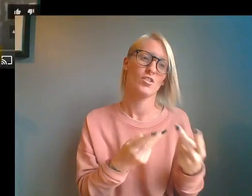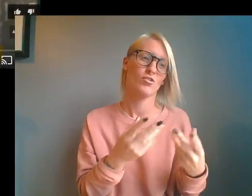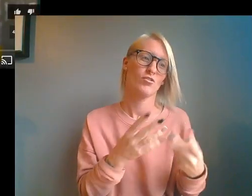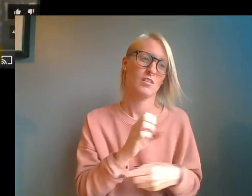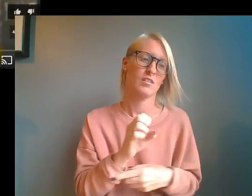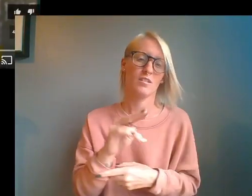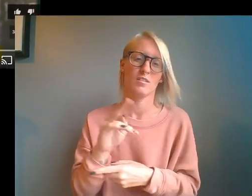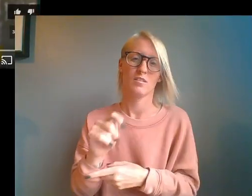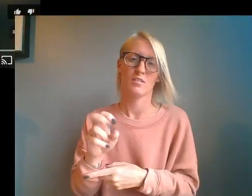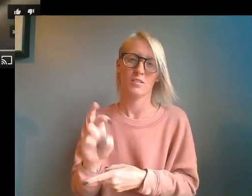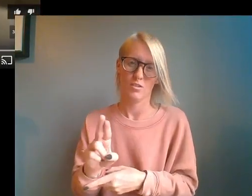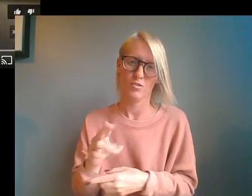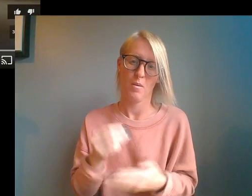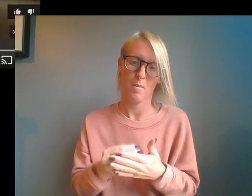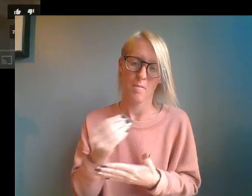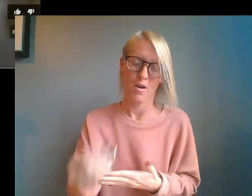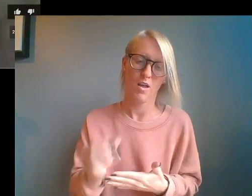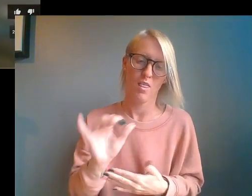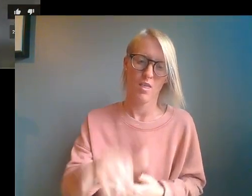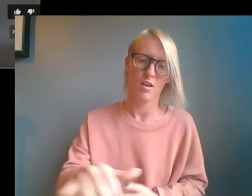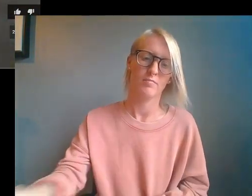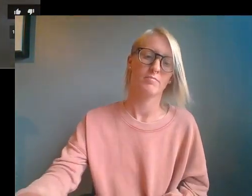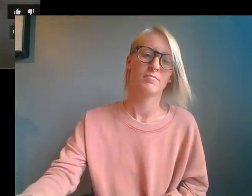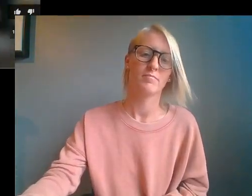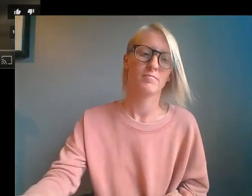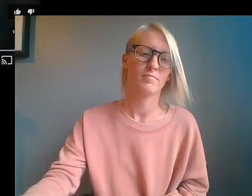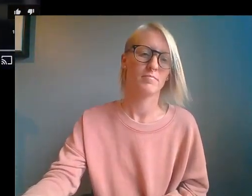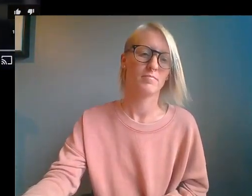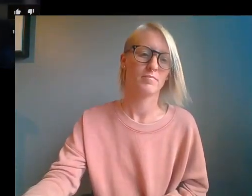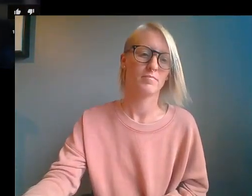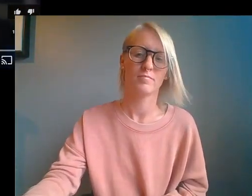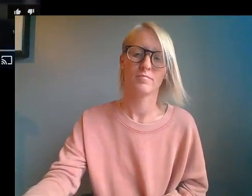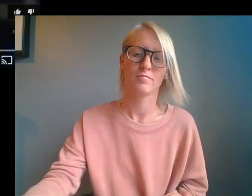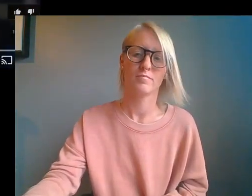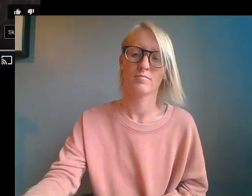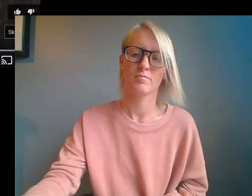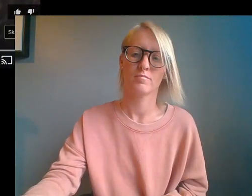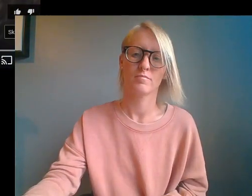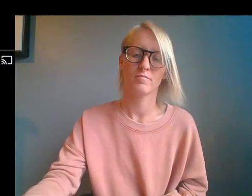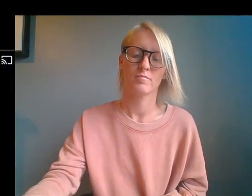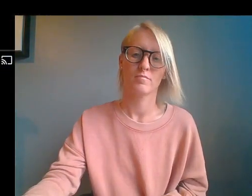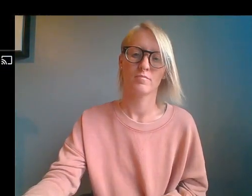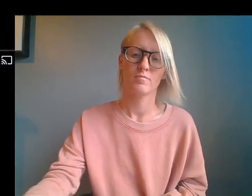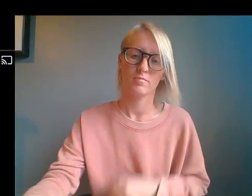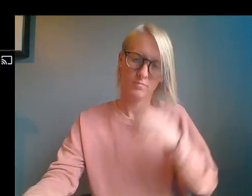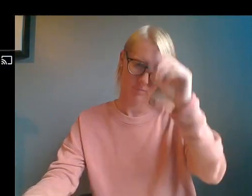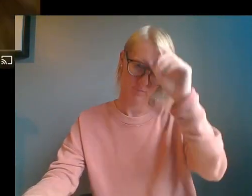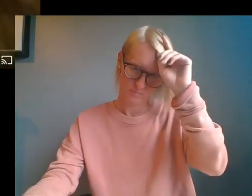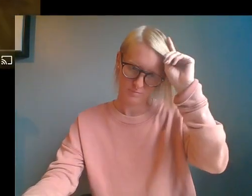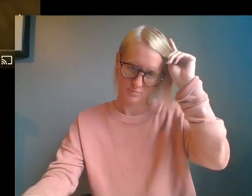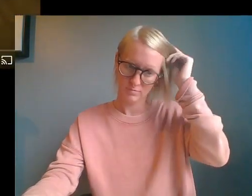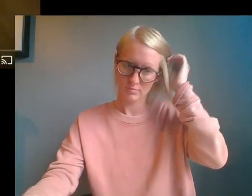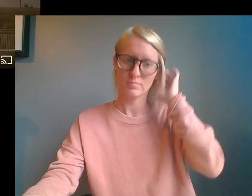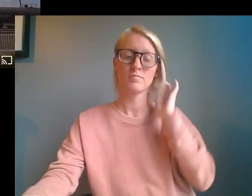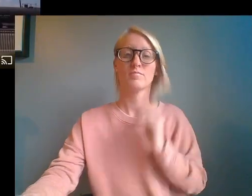University of Phoenix, we understand you can't change your work schedule or his practice schedule.